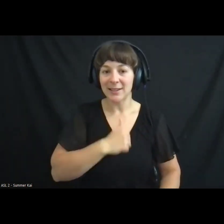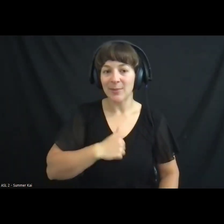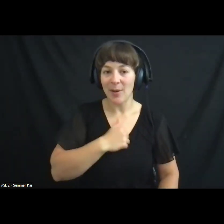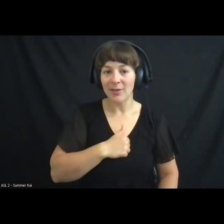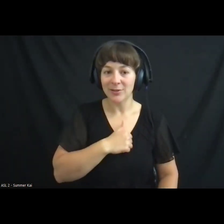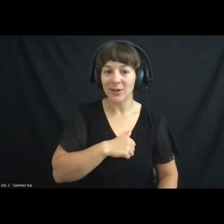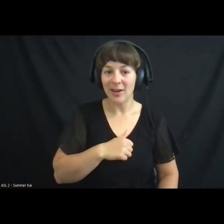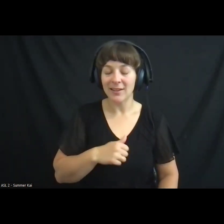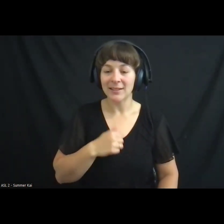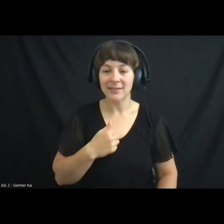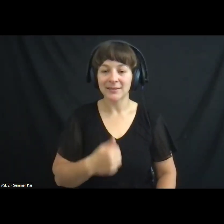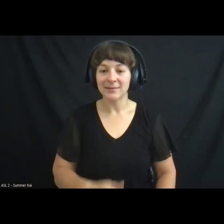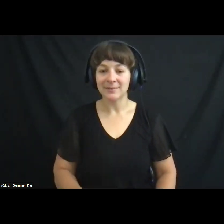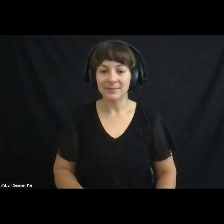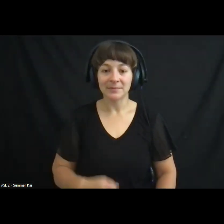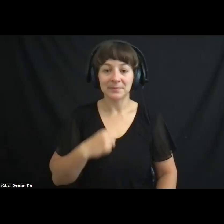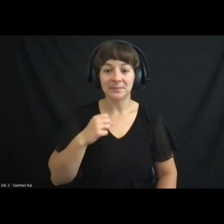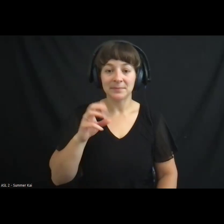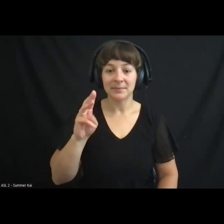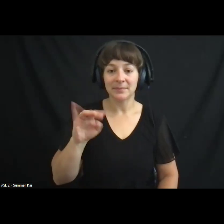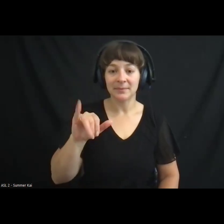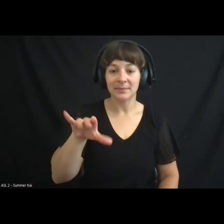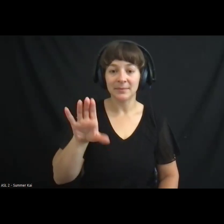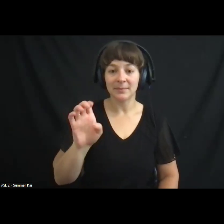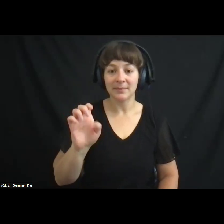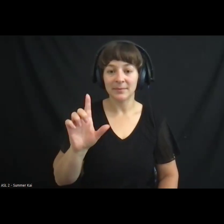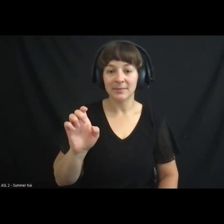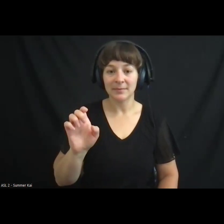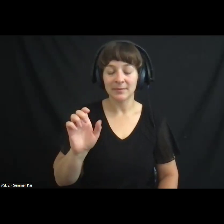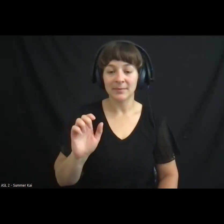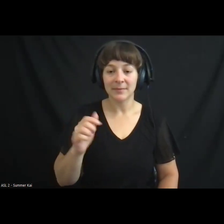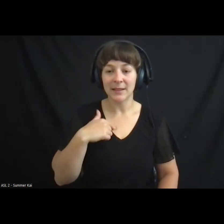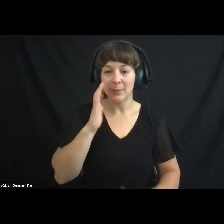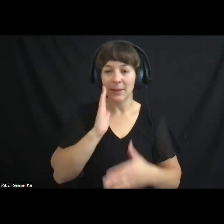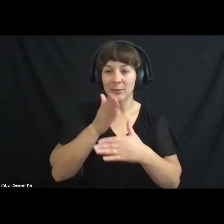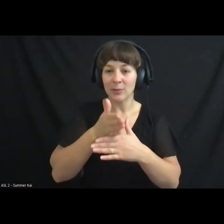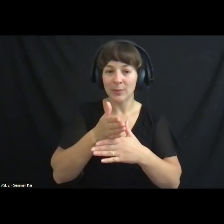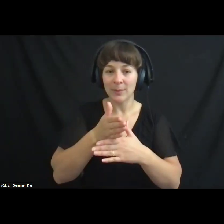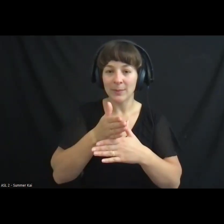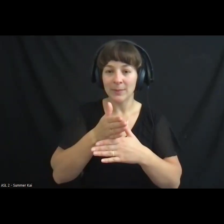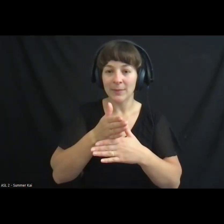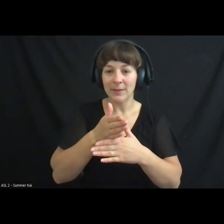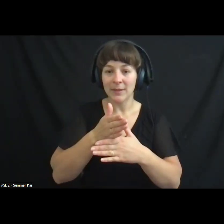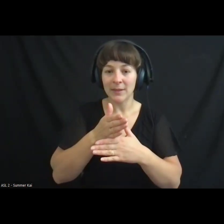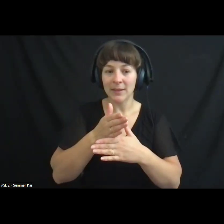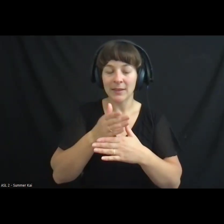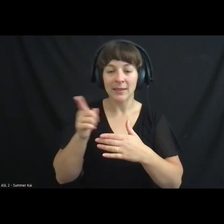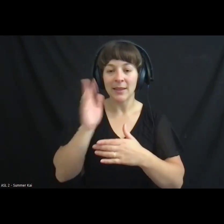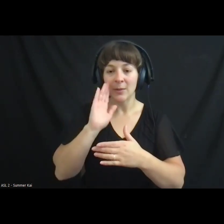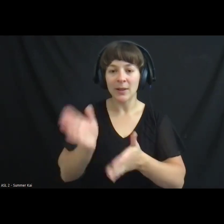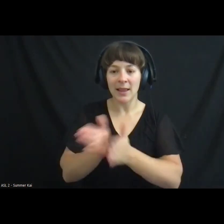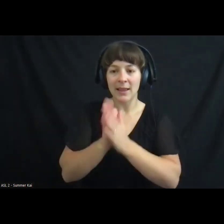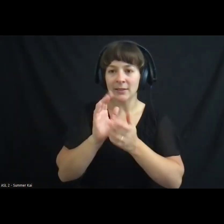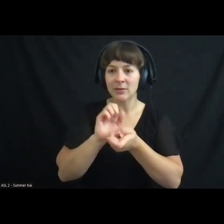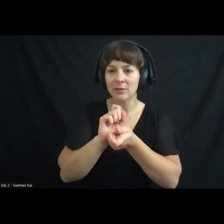group. We're working on. Michelle, I'm going to interrupt you. They're asking the translator for American